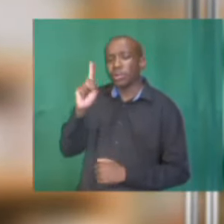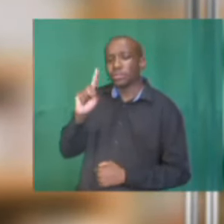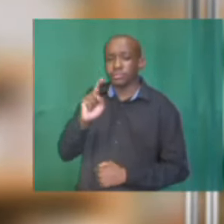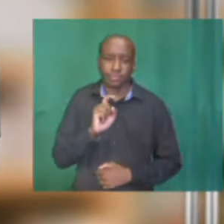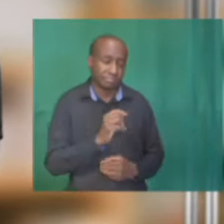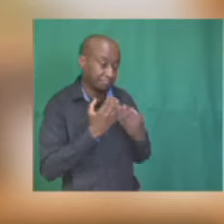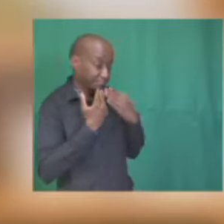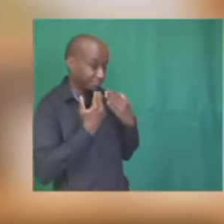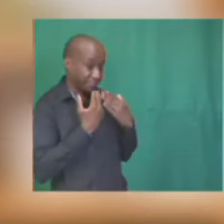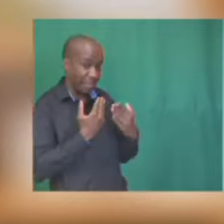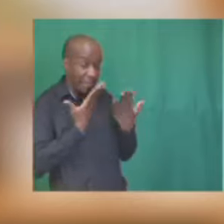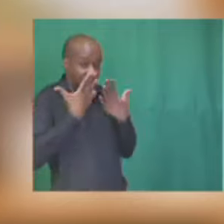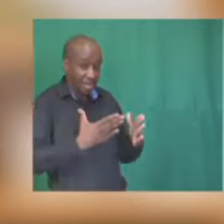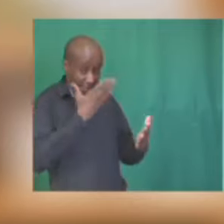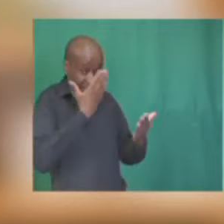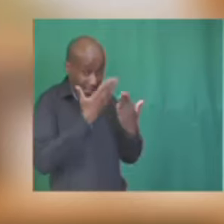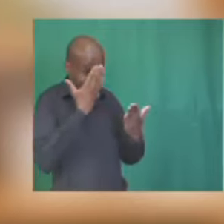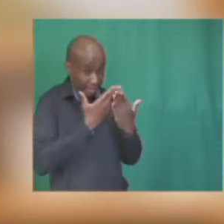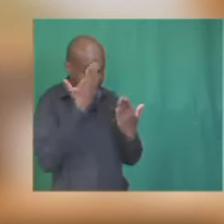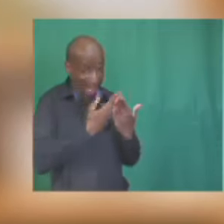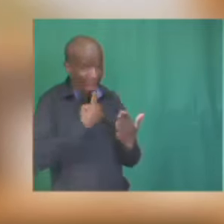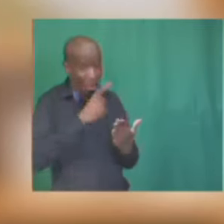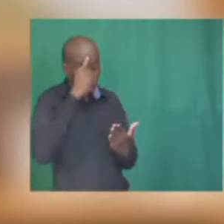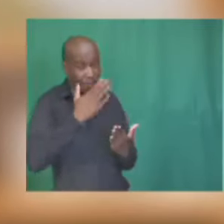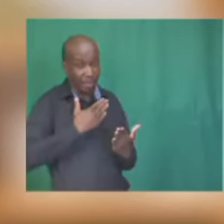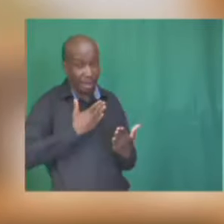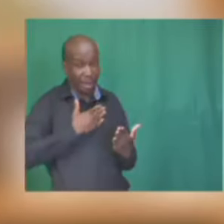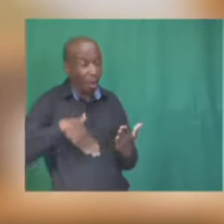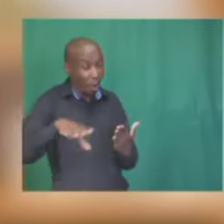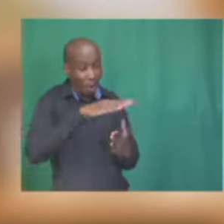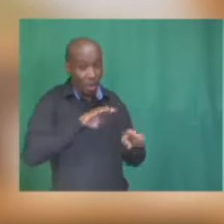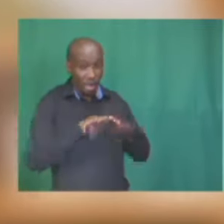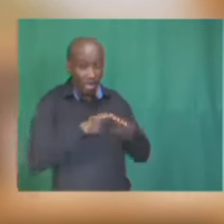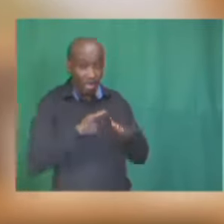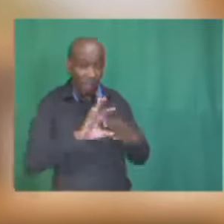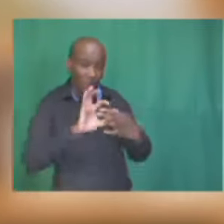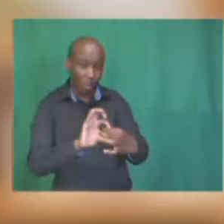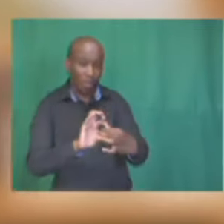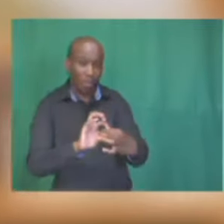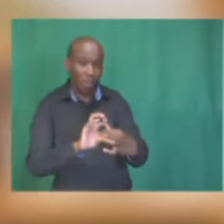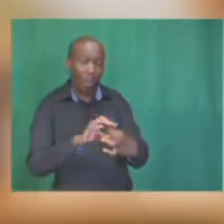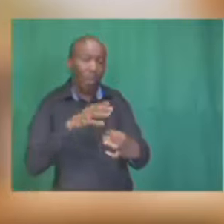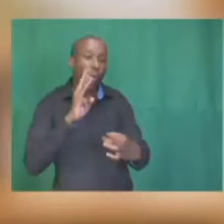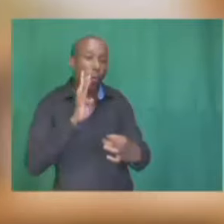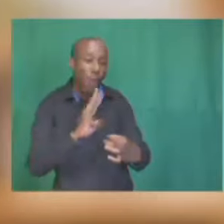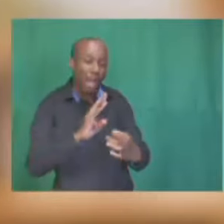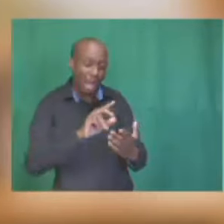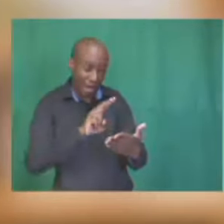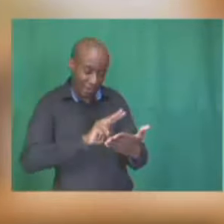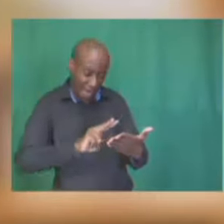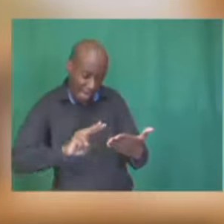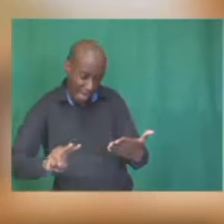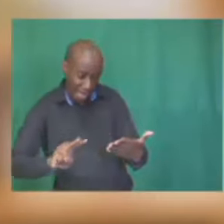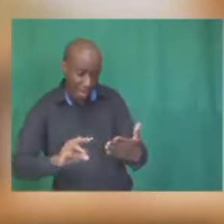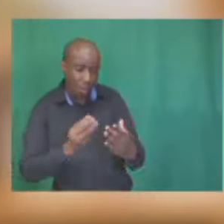thank you. By the end of the lesson, of course, I am hoping that my viewer at home will be able to read a text